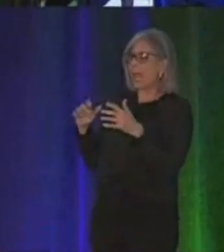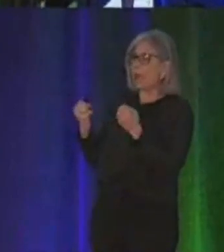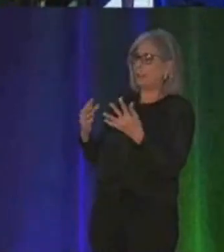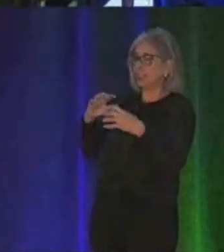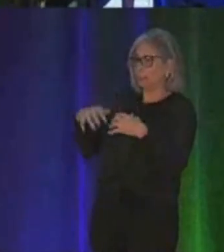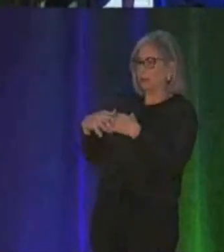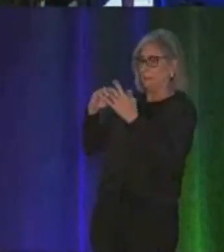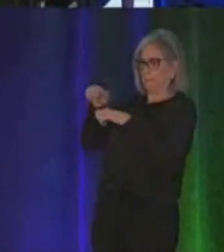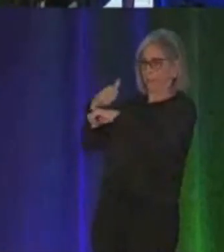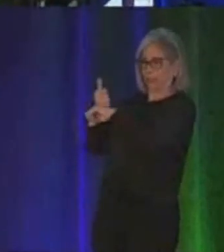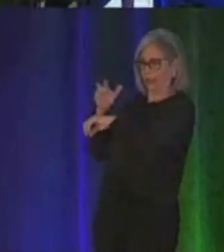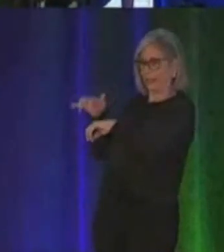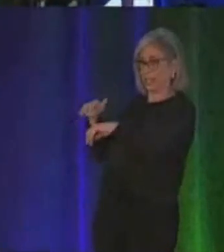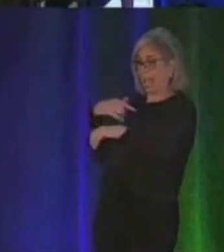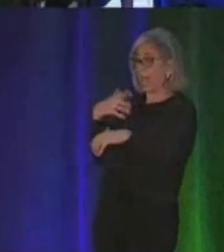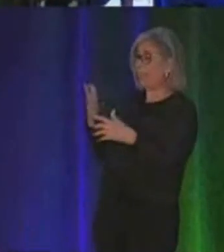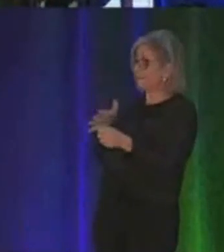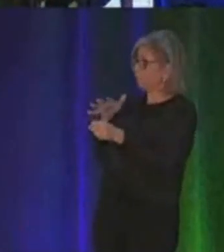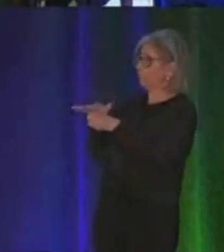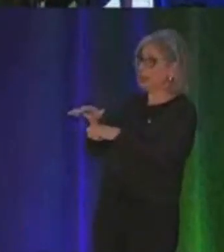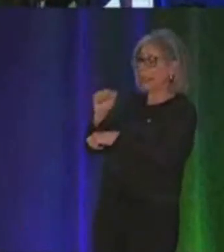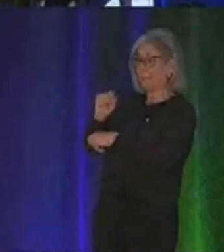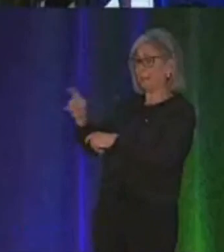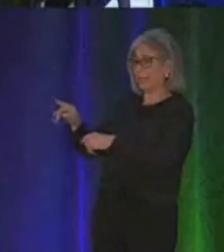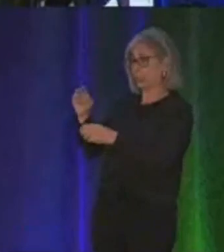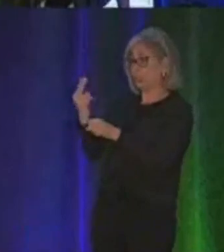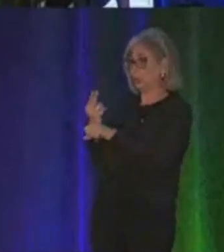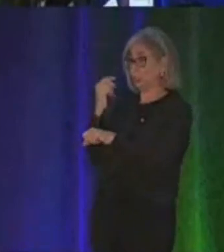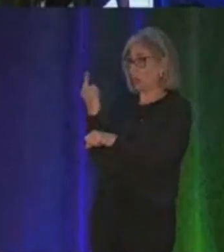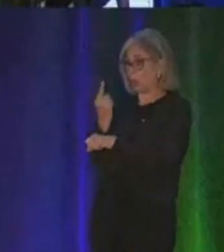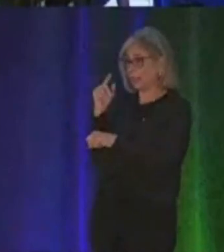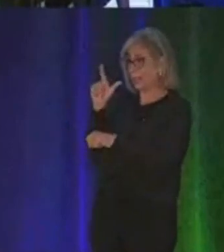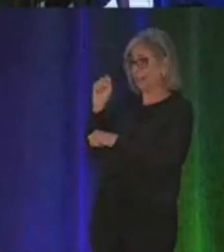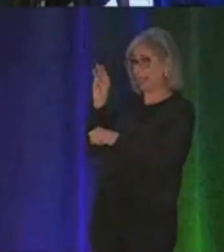way. Like I built some really crazy full applications purely on Lambda functions.